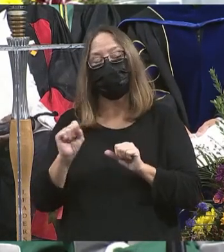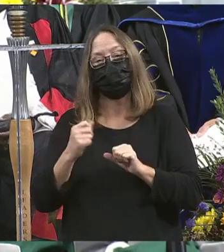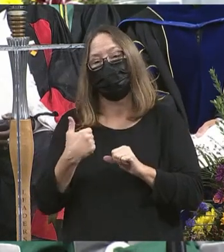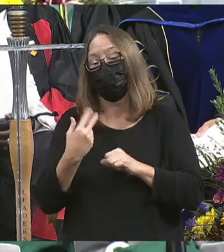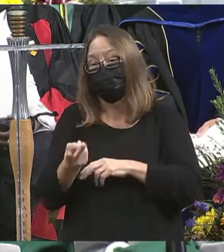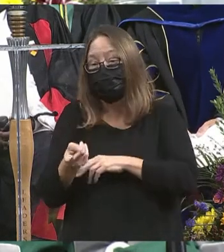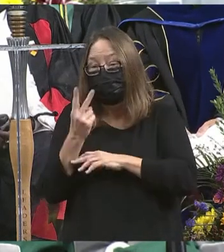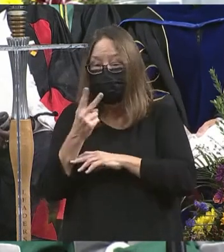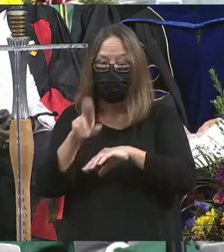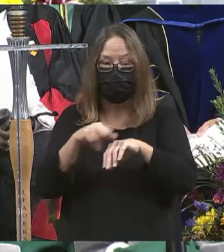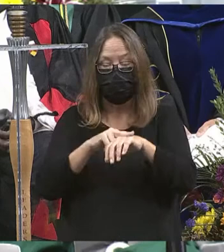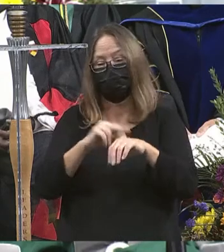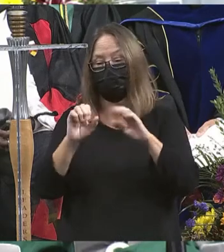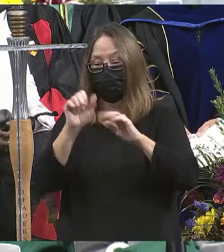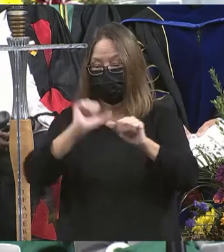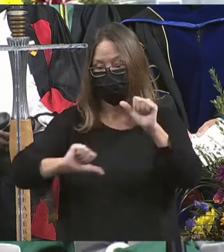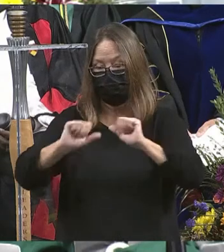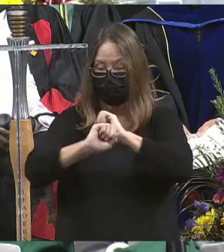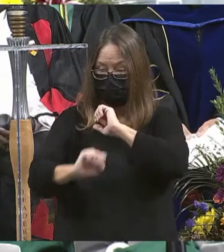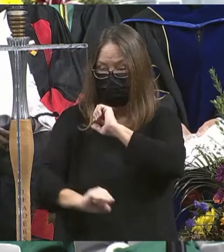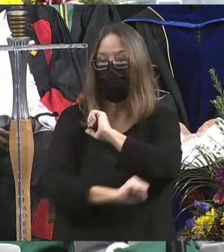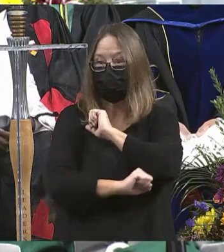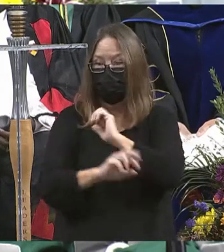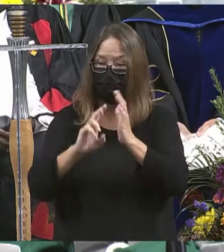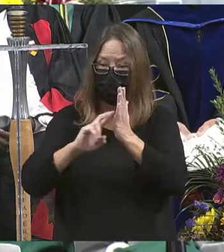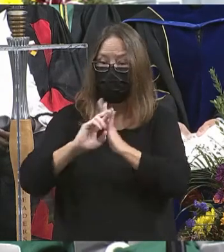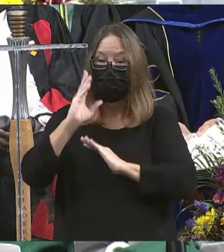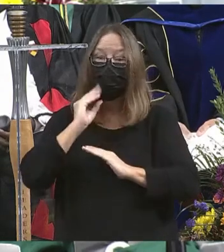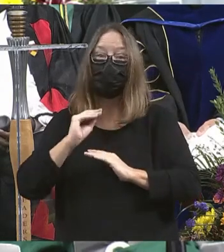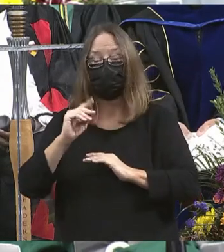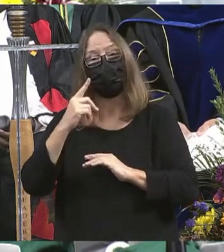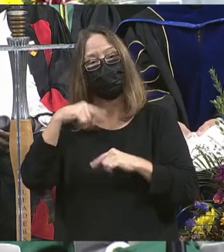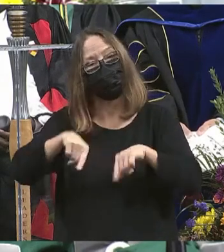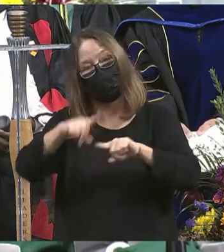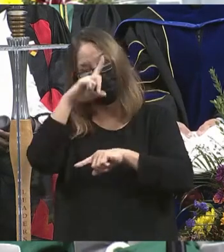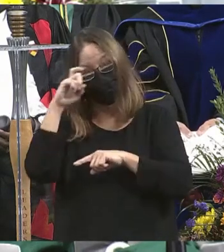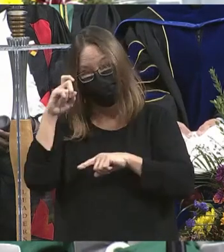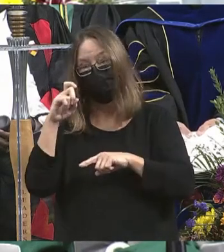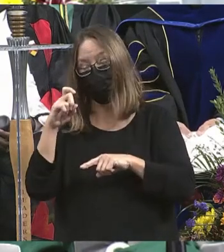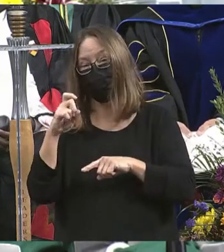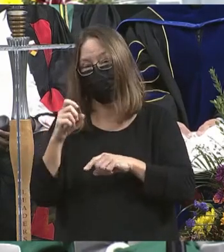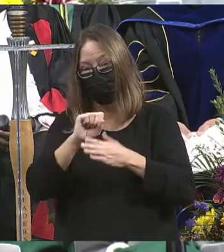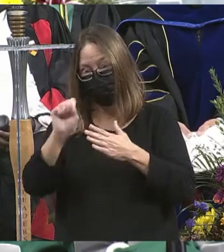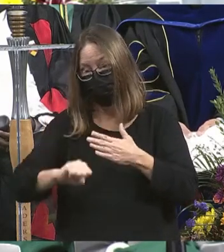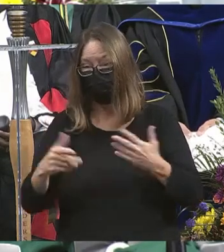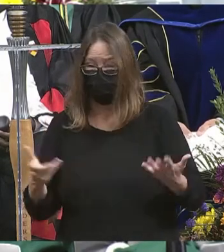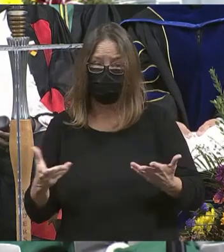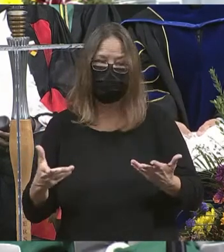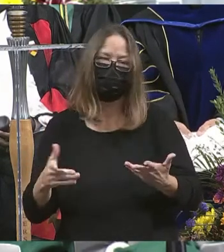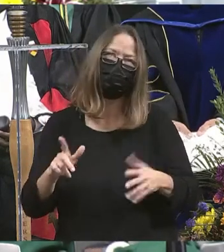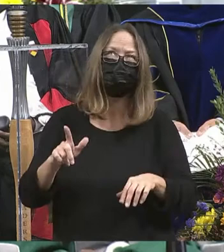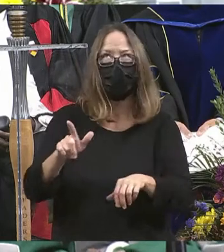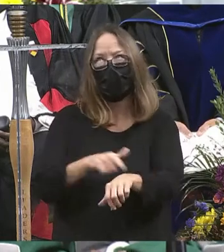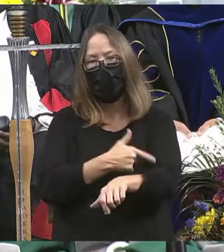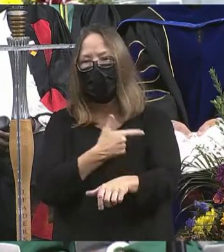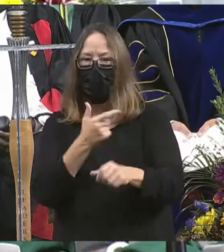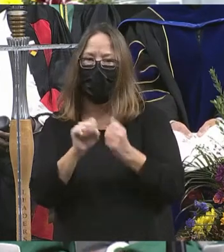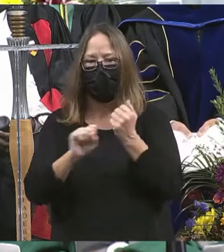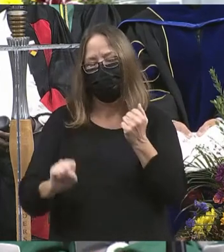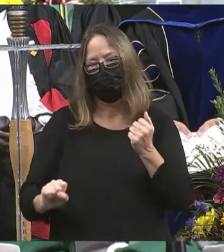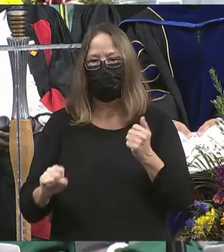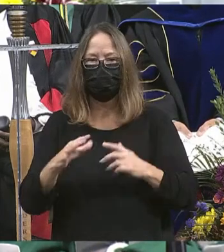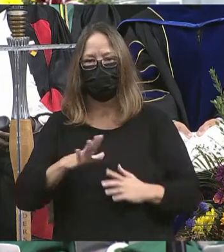Science Foundation funded research experience for undergraduates during my summer semesters here, which is a long and fancy way of saying I got